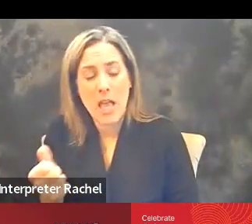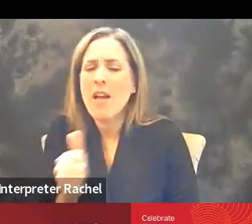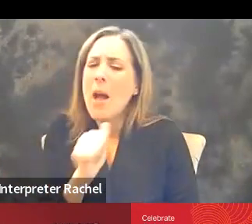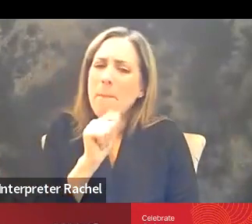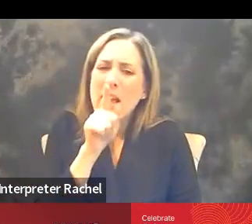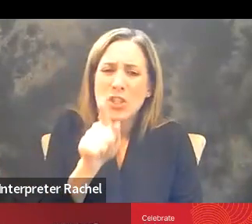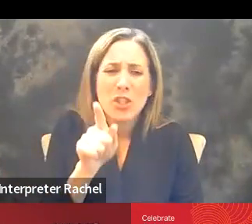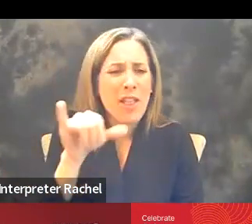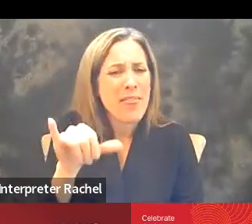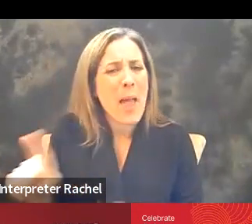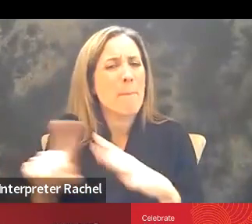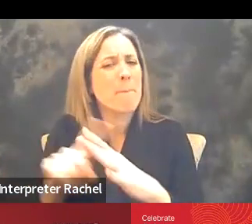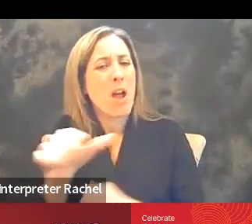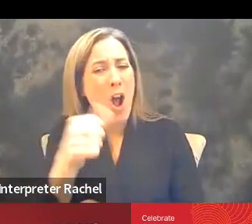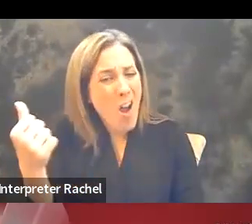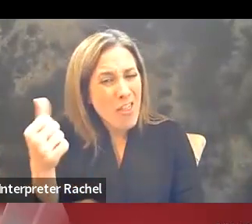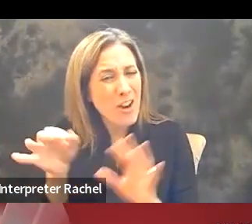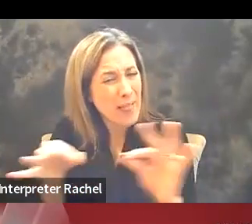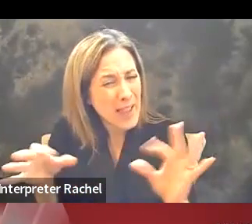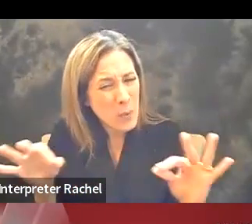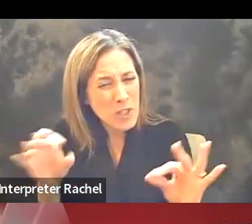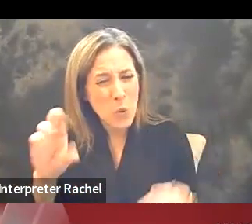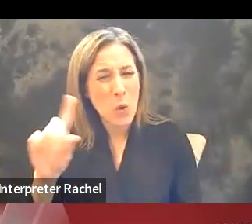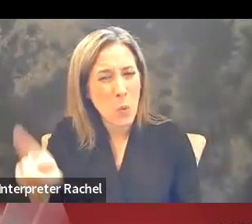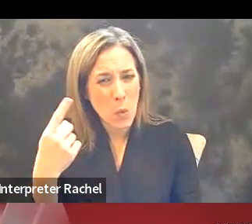that appears in other languages as well.